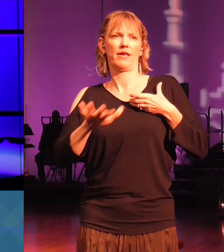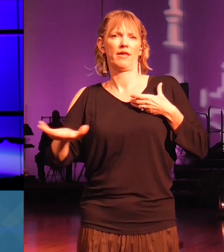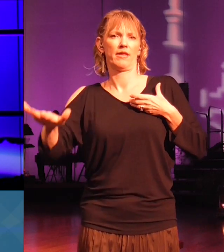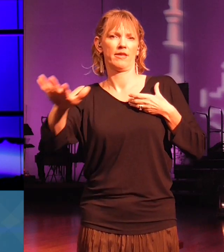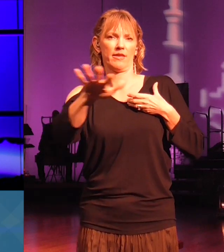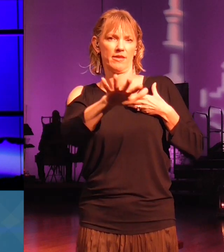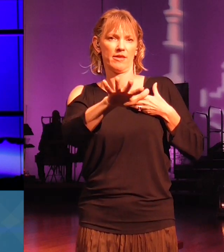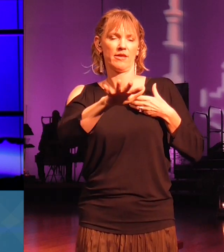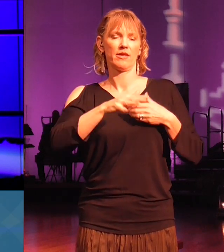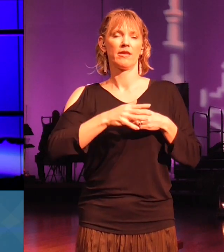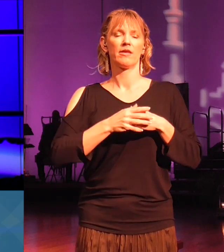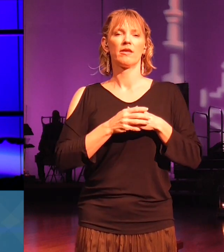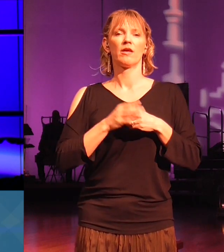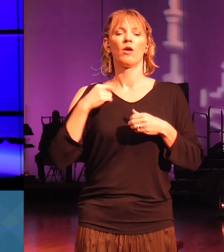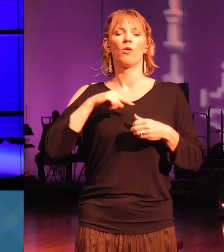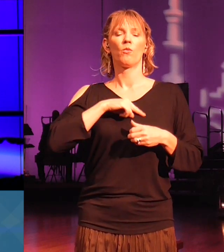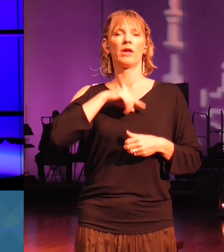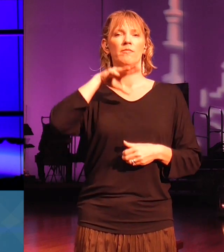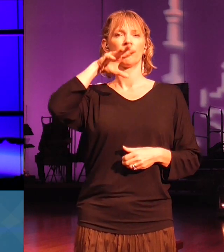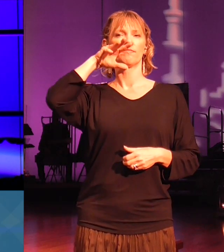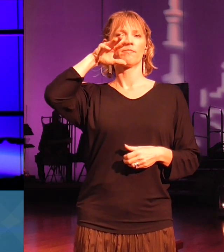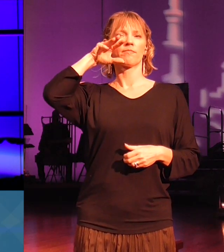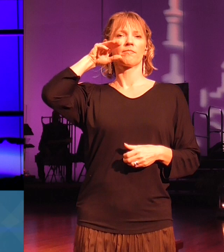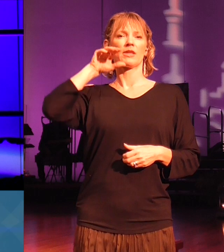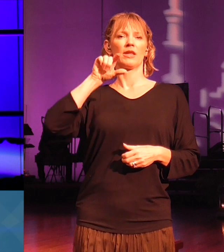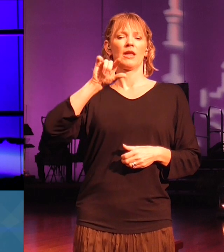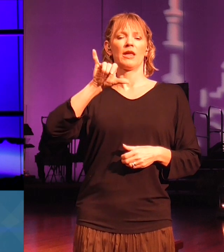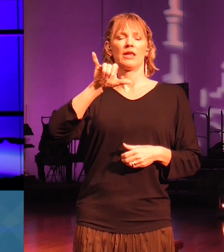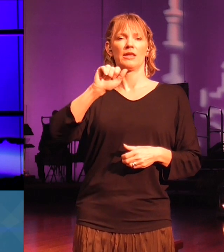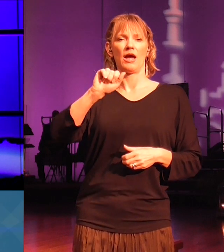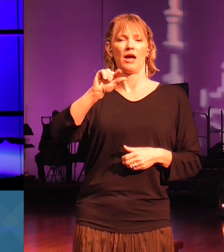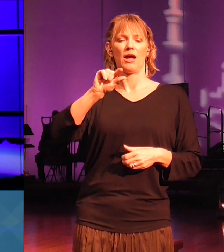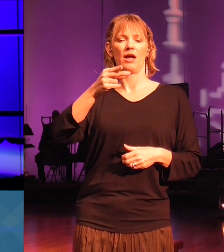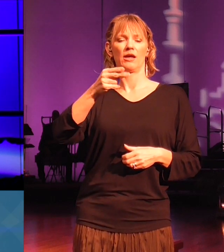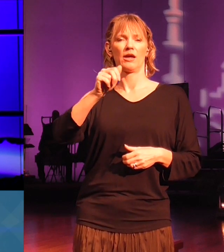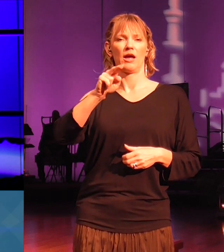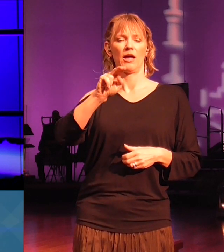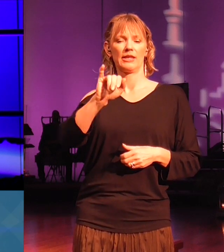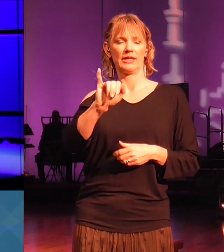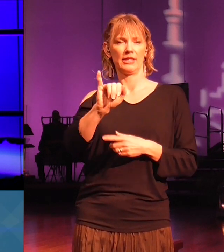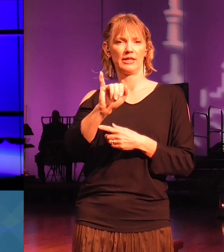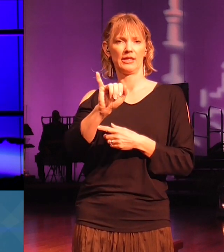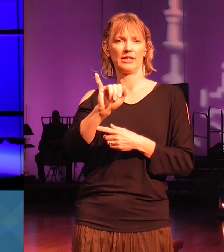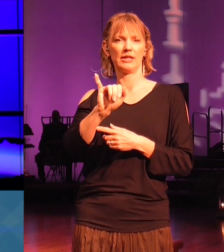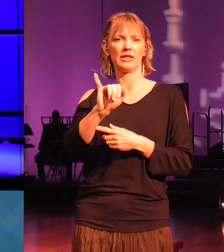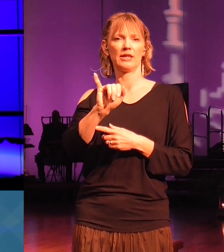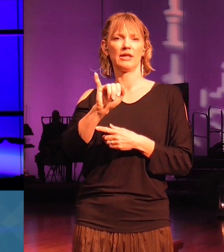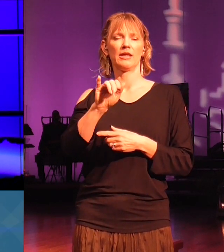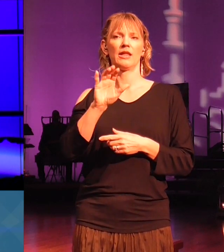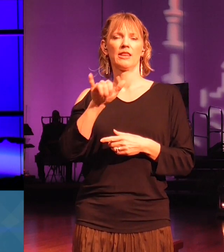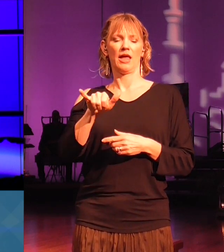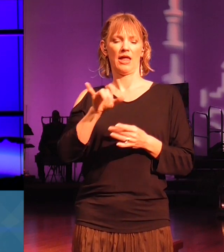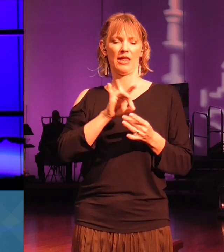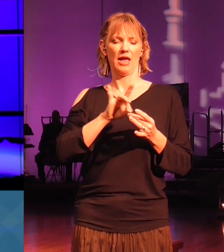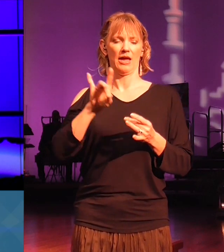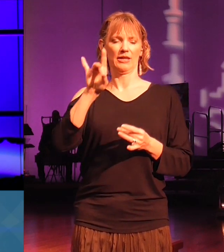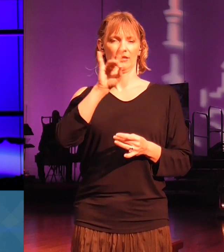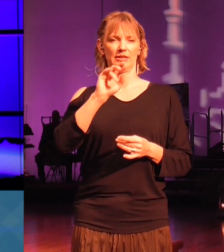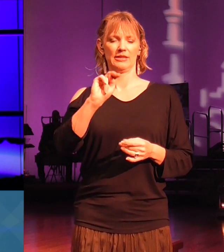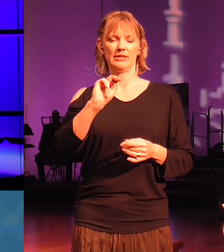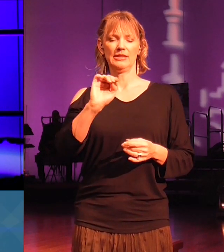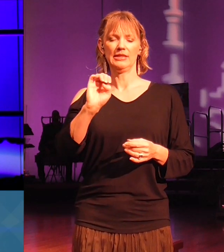And as we breathe in again, Ya Ghani, that essence of the ni, that long